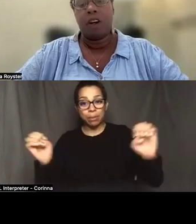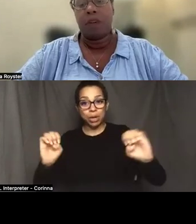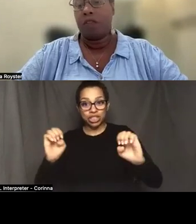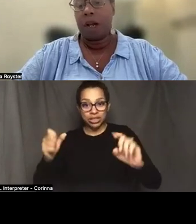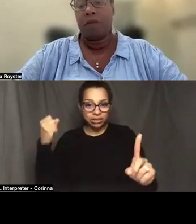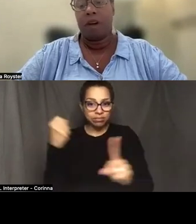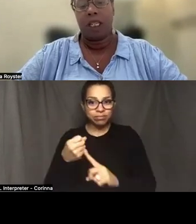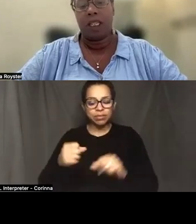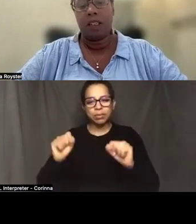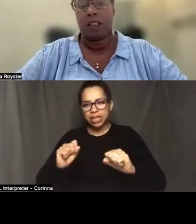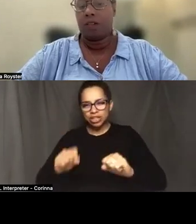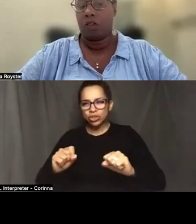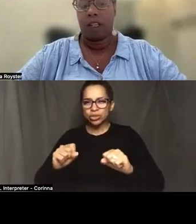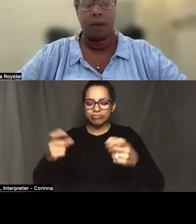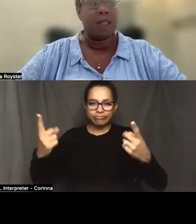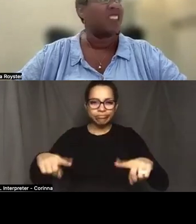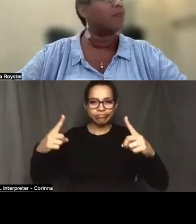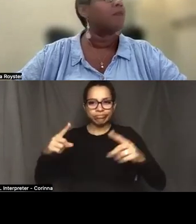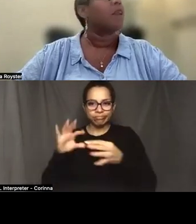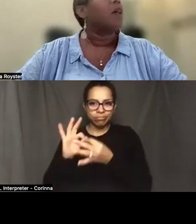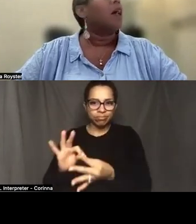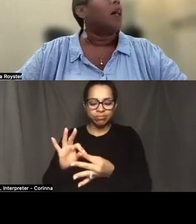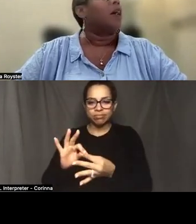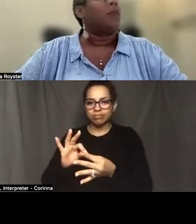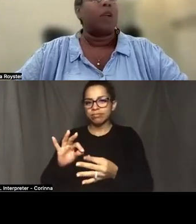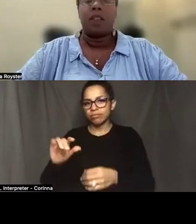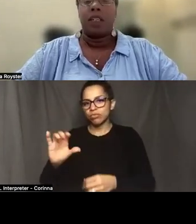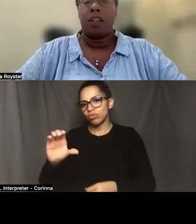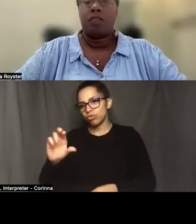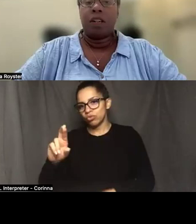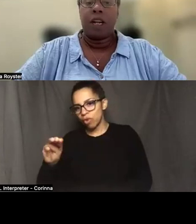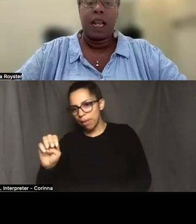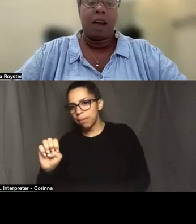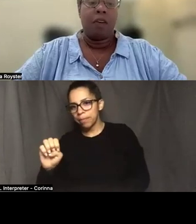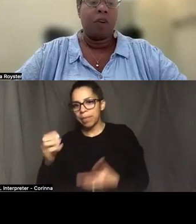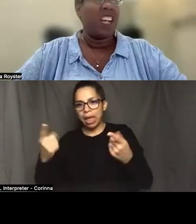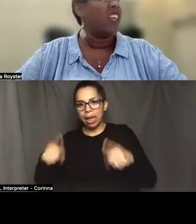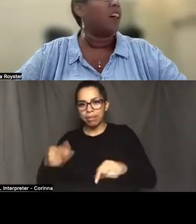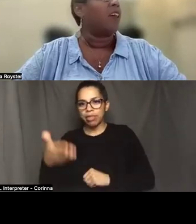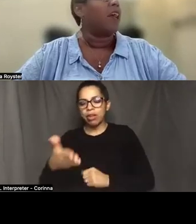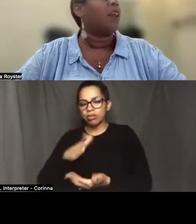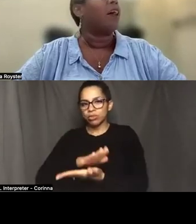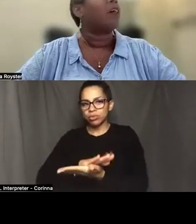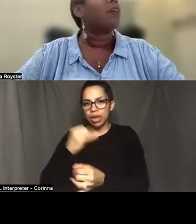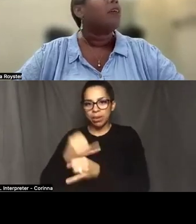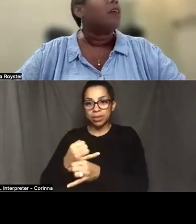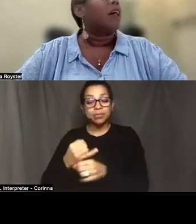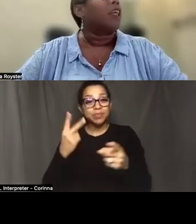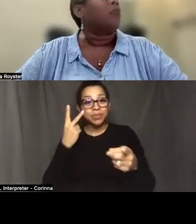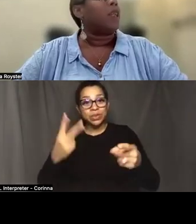incidents involving crime and violence on the school's campus. What you see on the screen right now is our ad